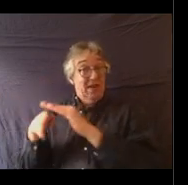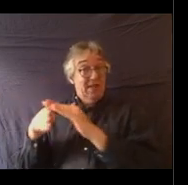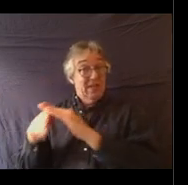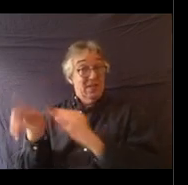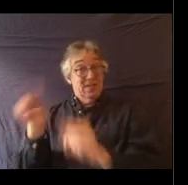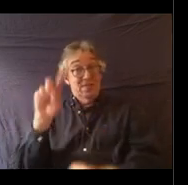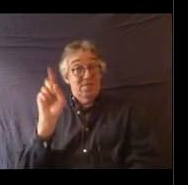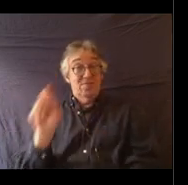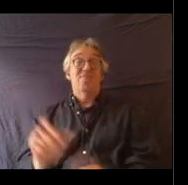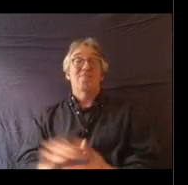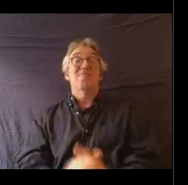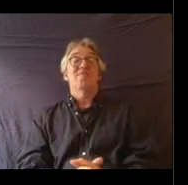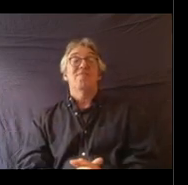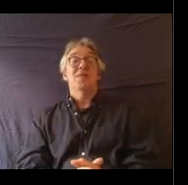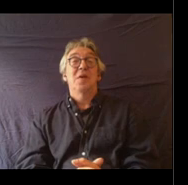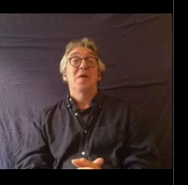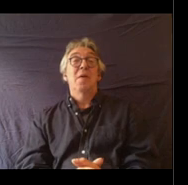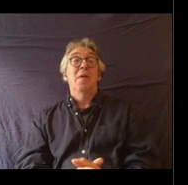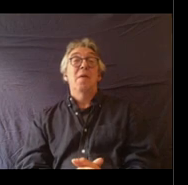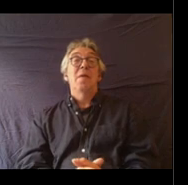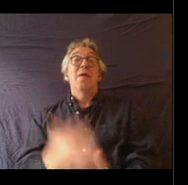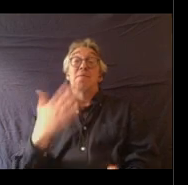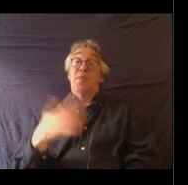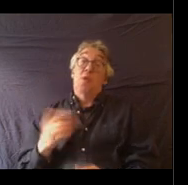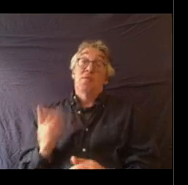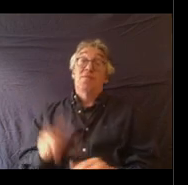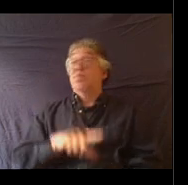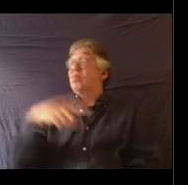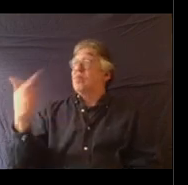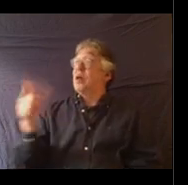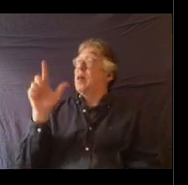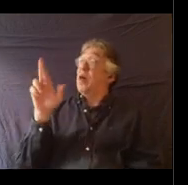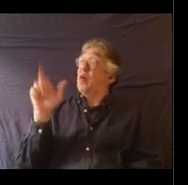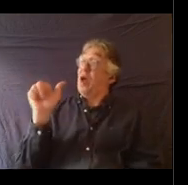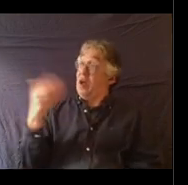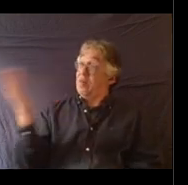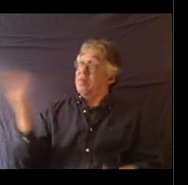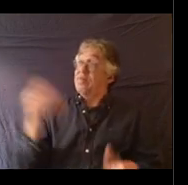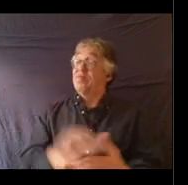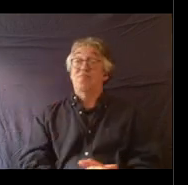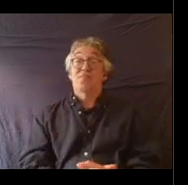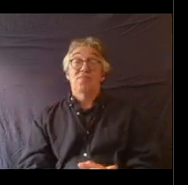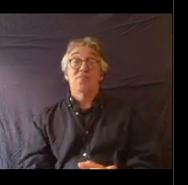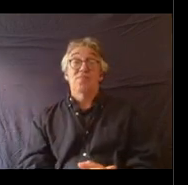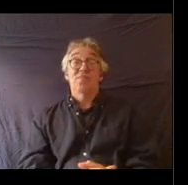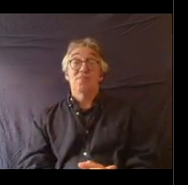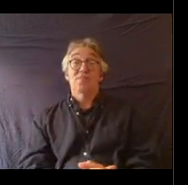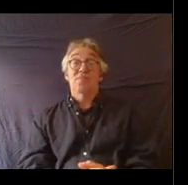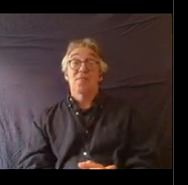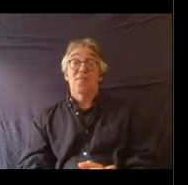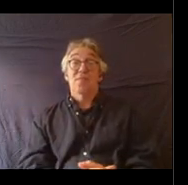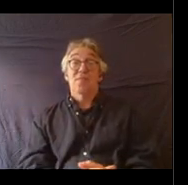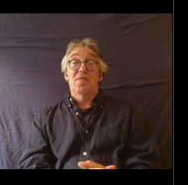Mm-hmm. So I will pass back the microphone to Lara to answer these questions.